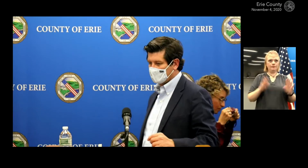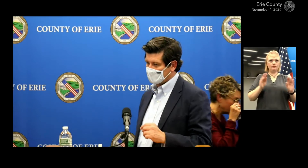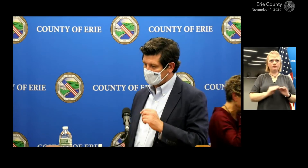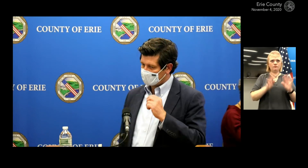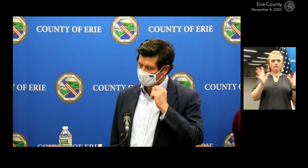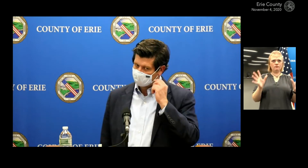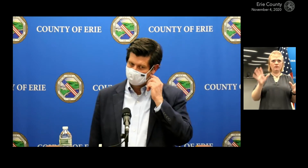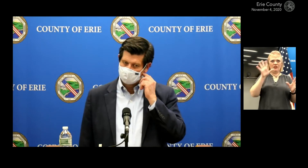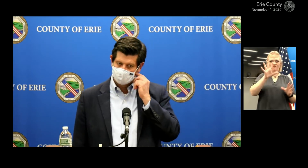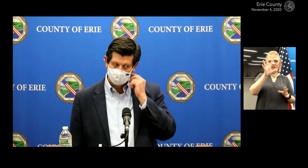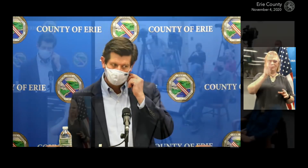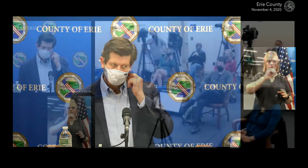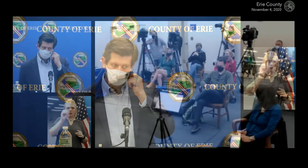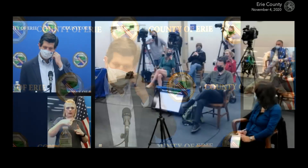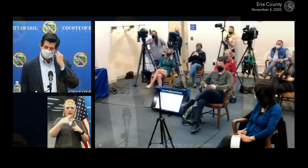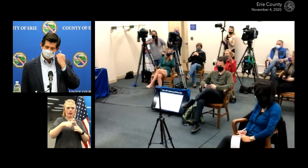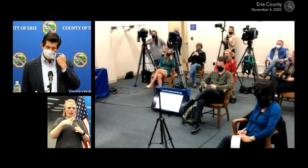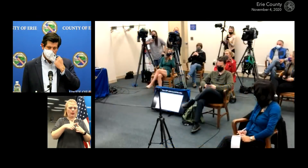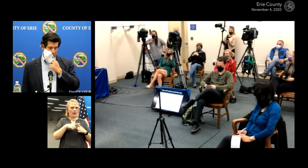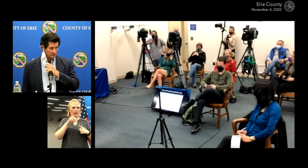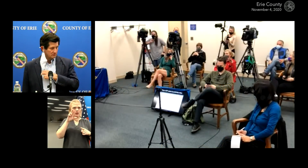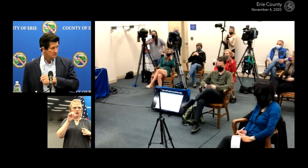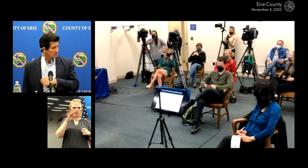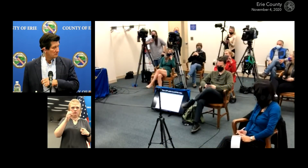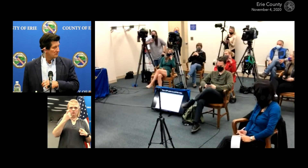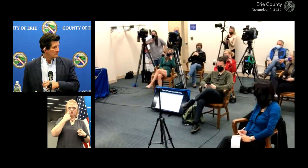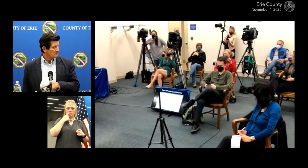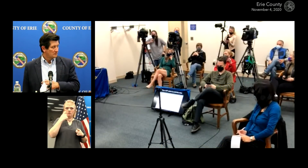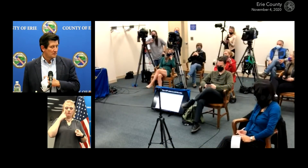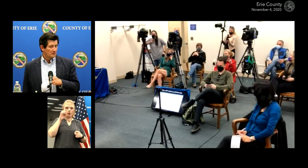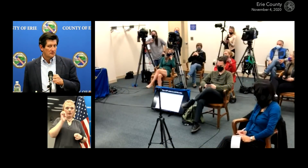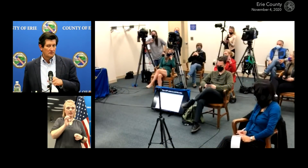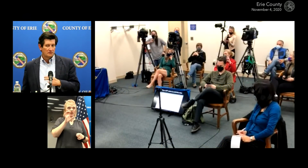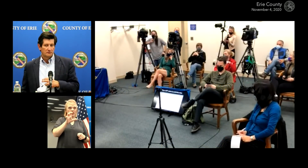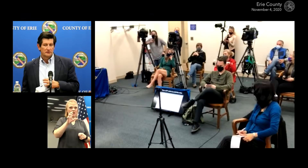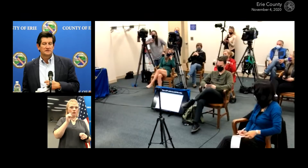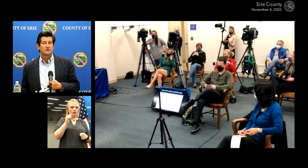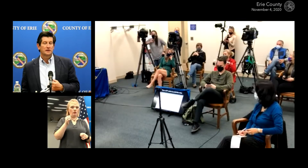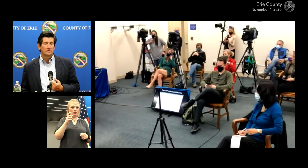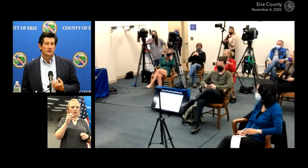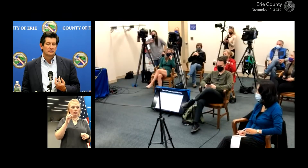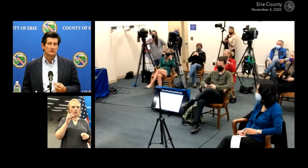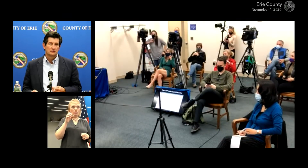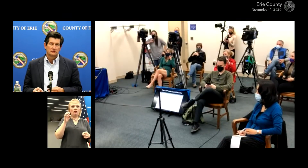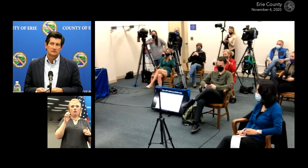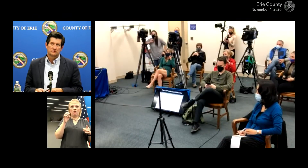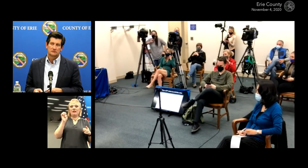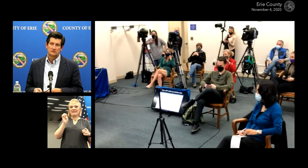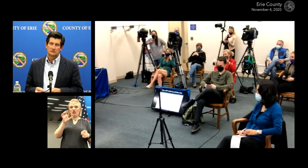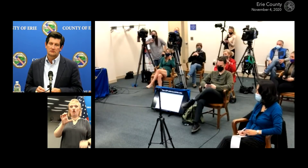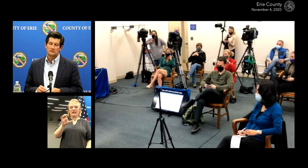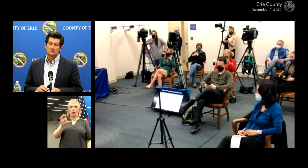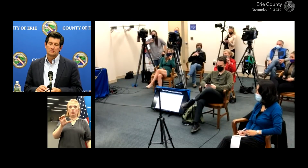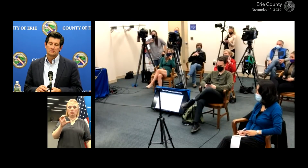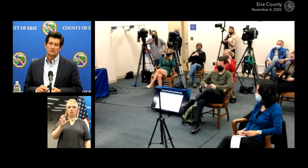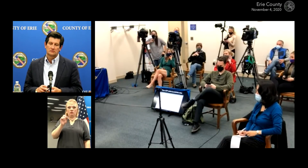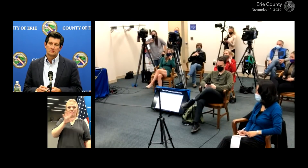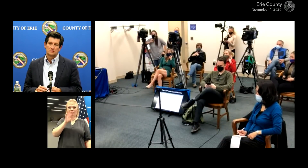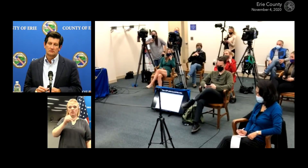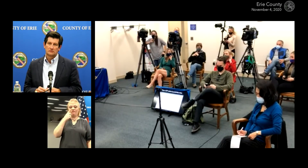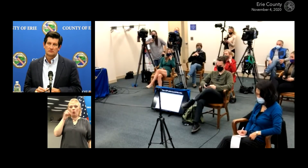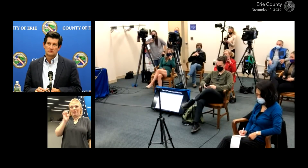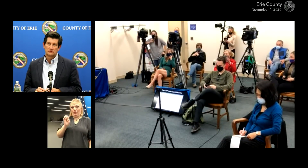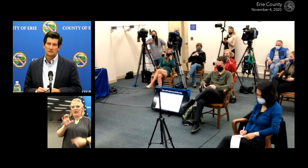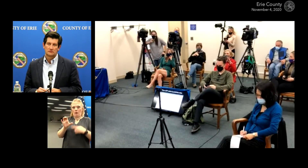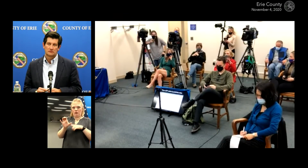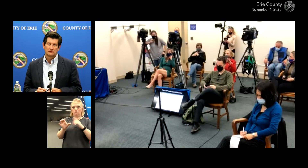the 5% positivity rate that just came in, was that for Erie County or the 5 counties? That's in Erie general? County. So it's just Erie County. And then,